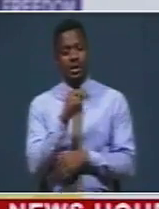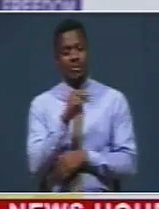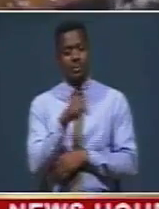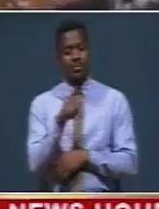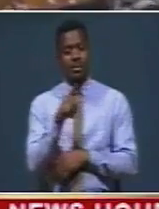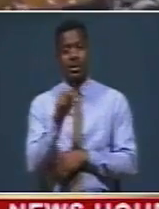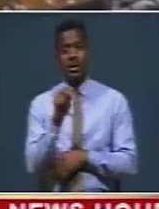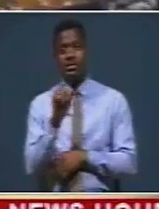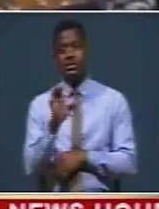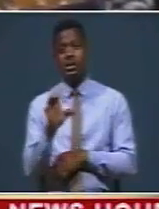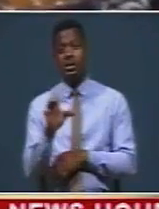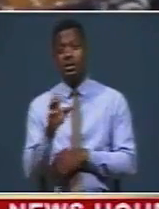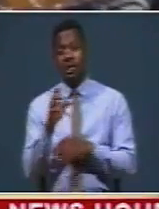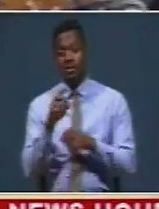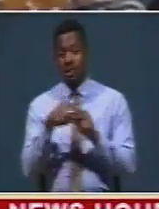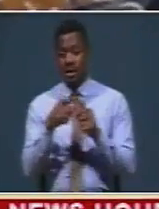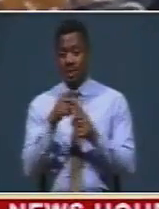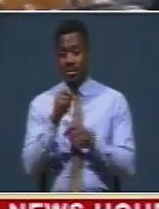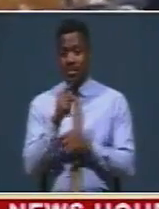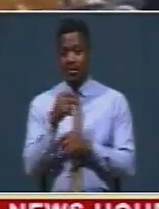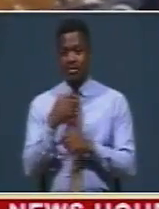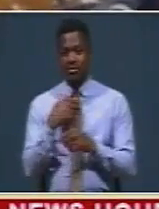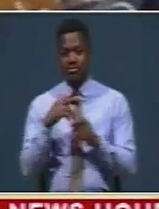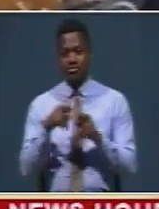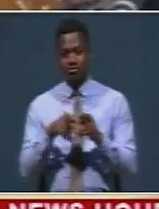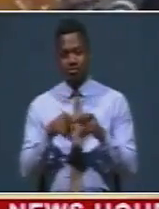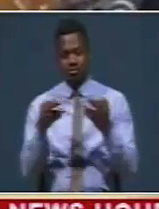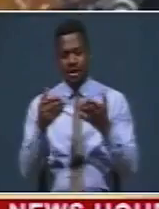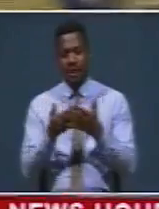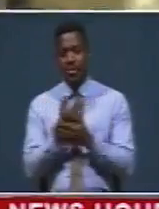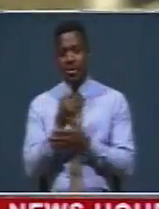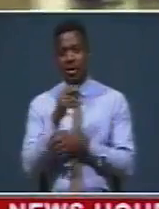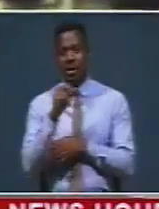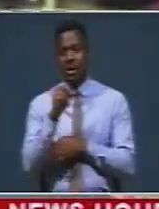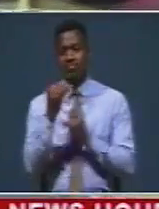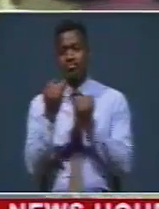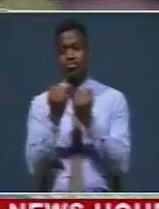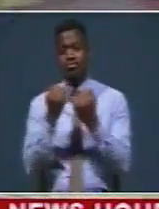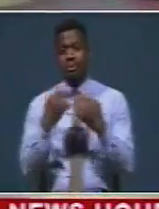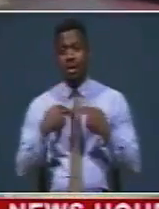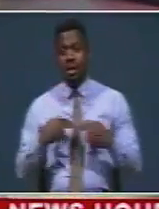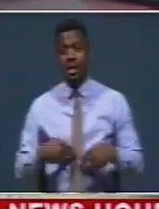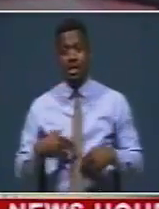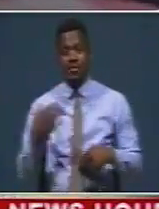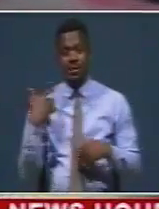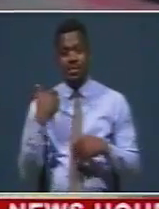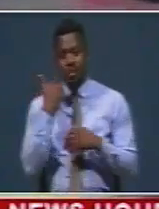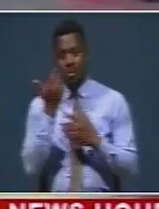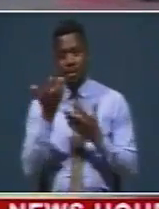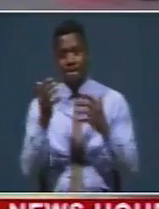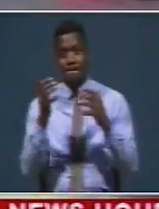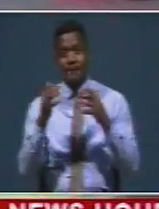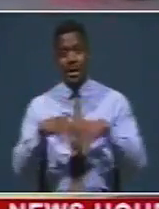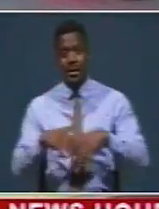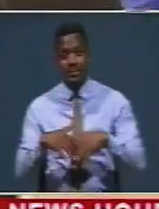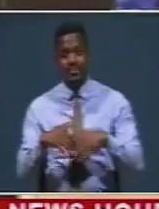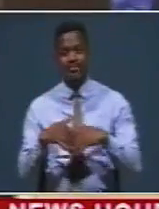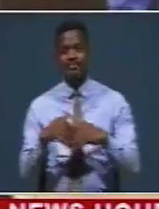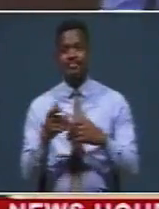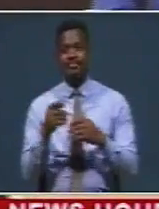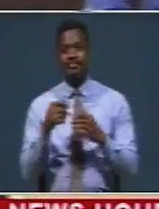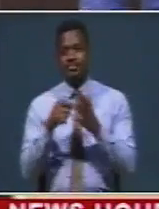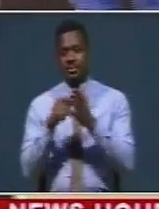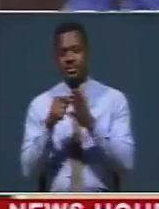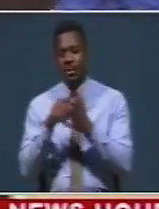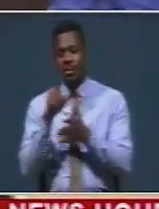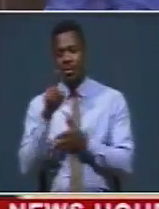NPP. First, the NPP has revived the National Health Insurance Scheme, which was at the brink of collapse, by settling the over